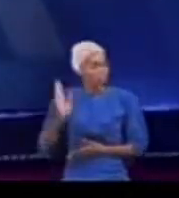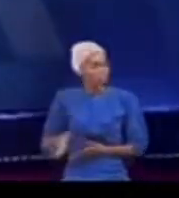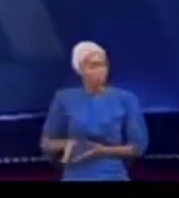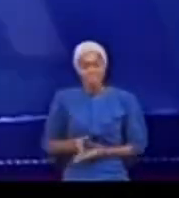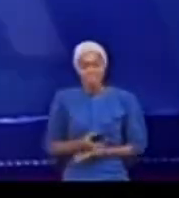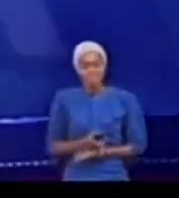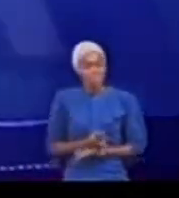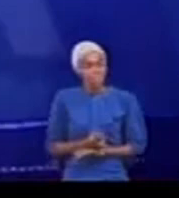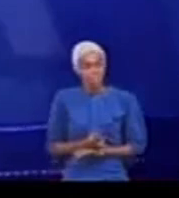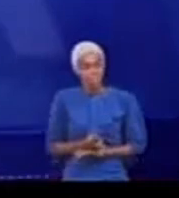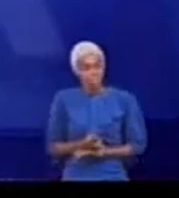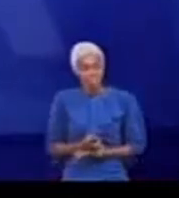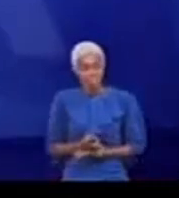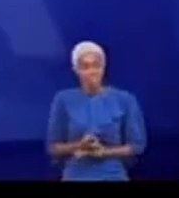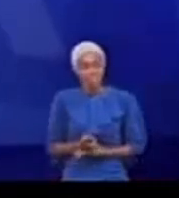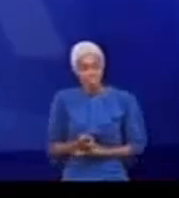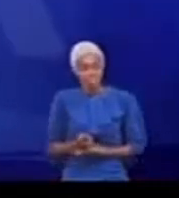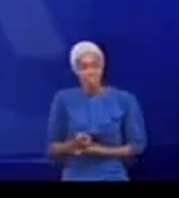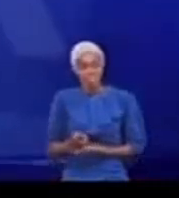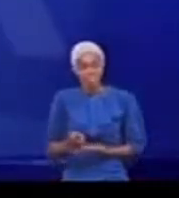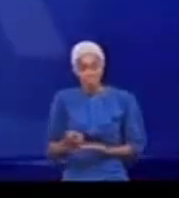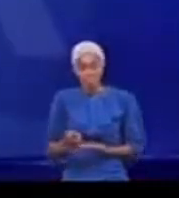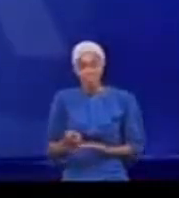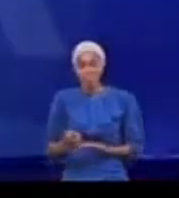fail. He won't fail.